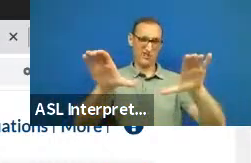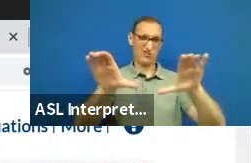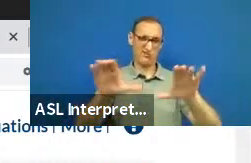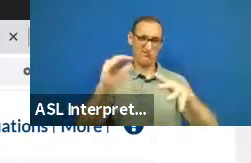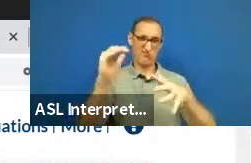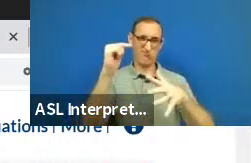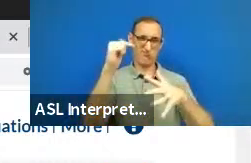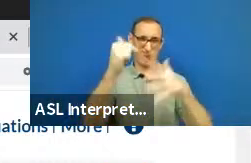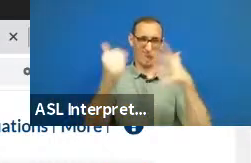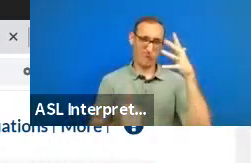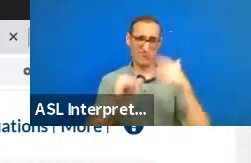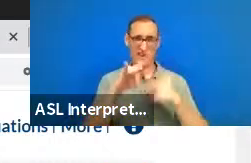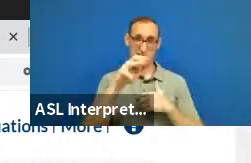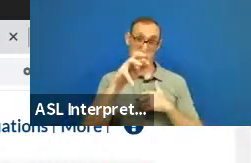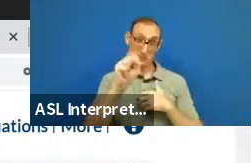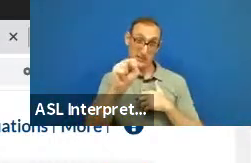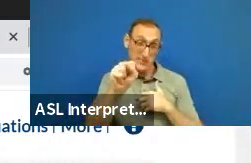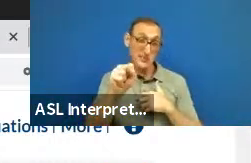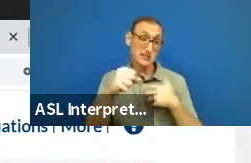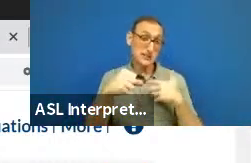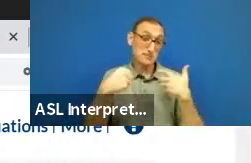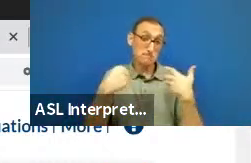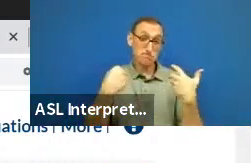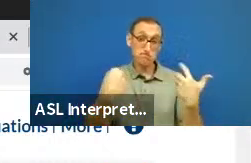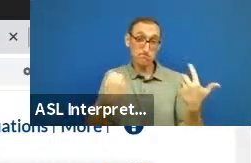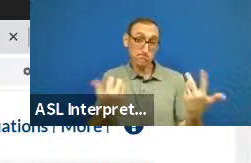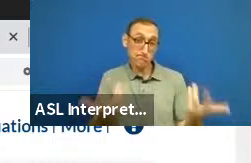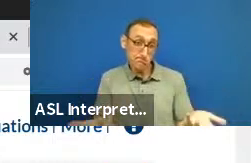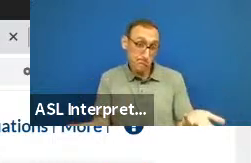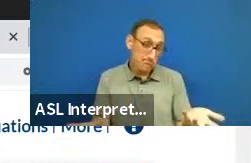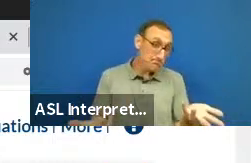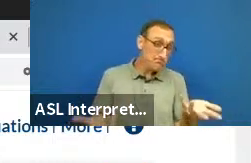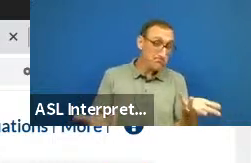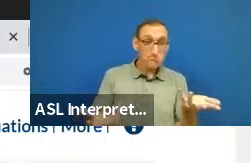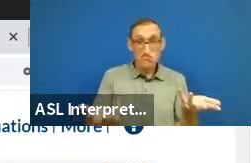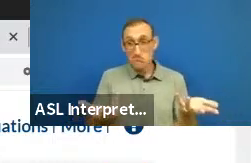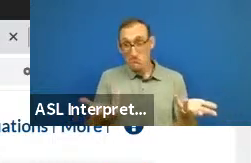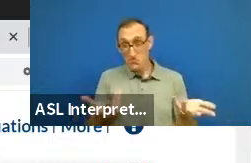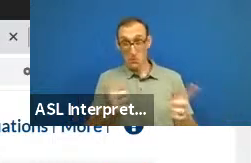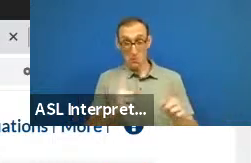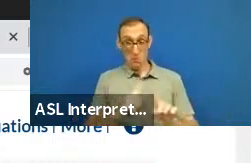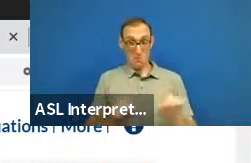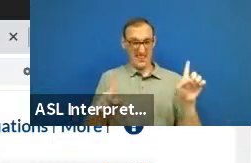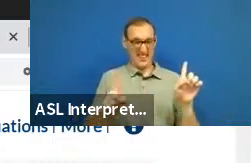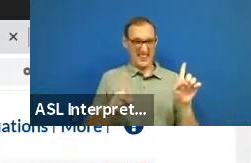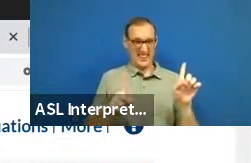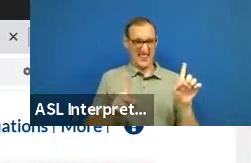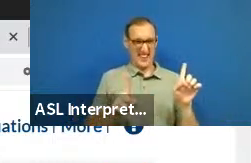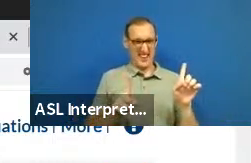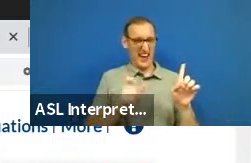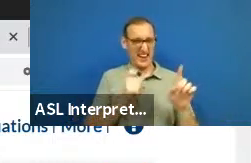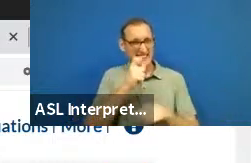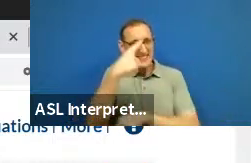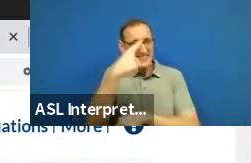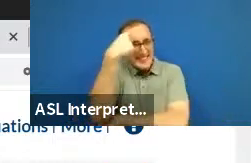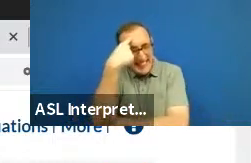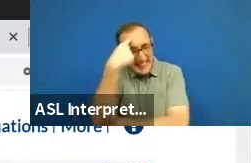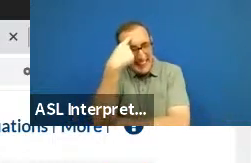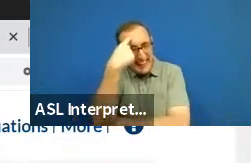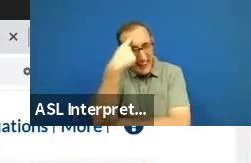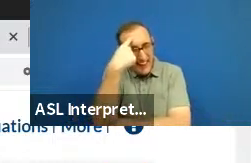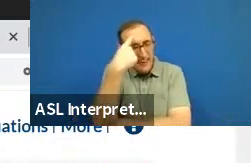But I didn't get the impression that our action steps needed to have a lot of more